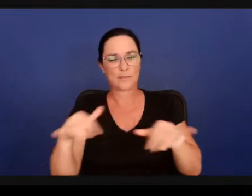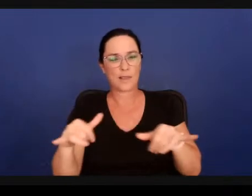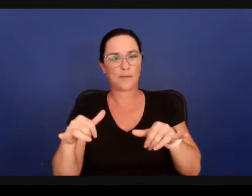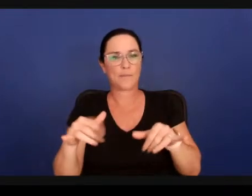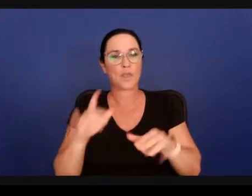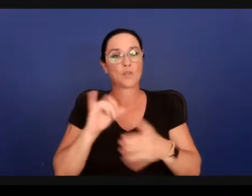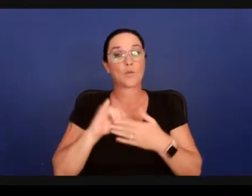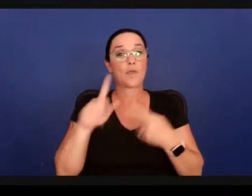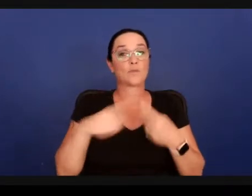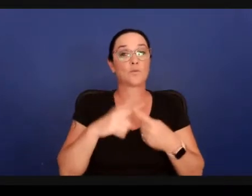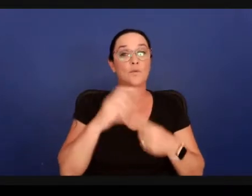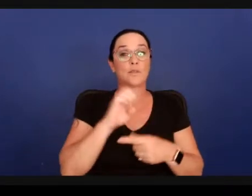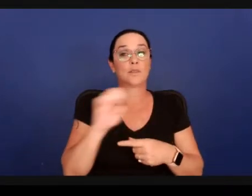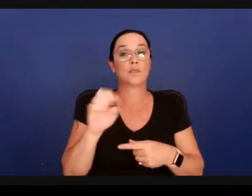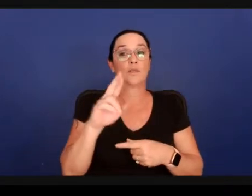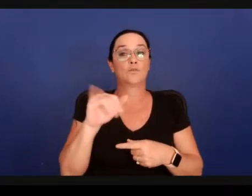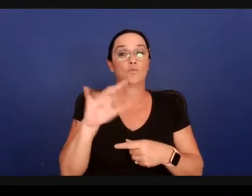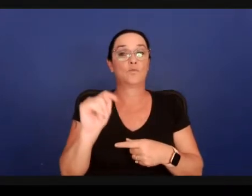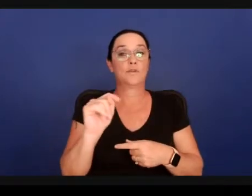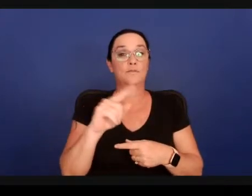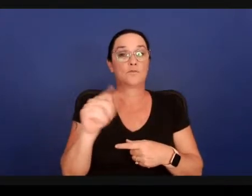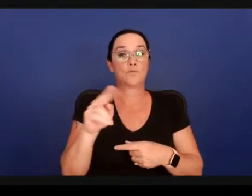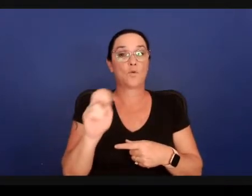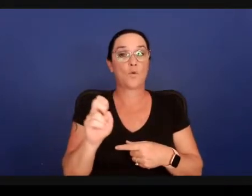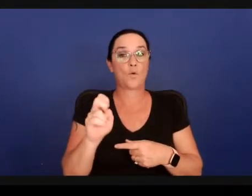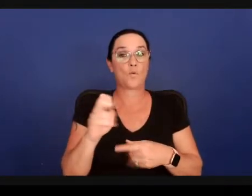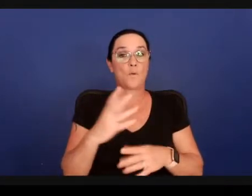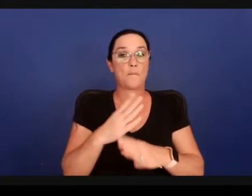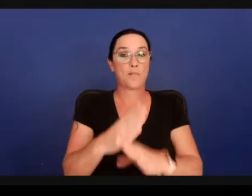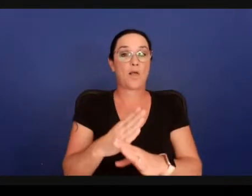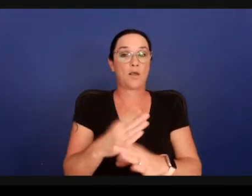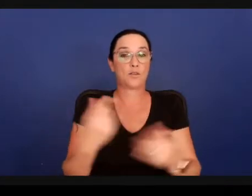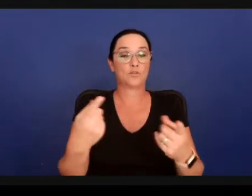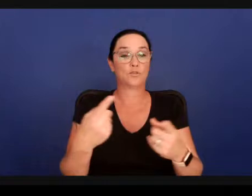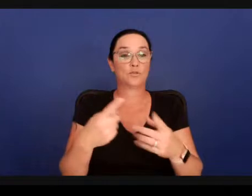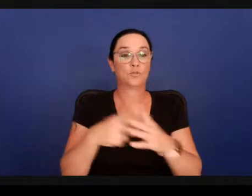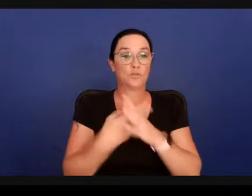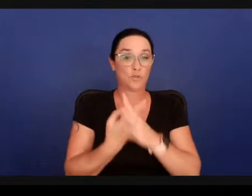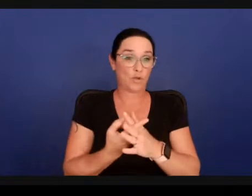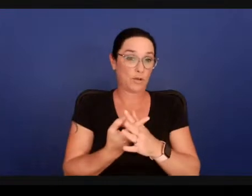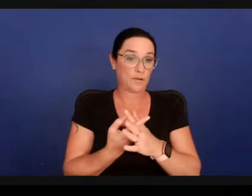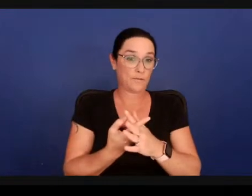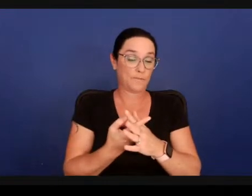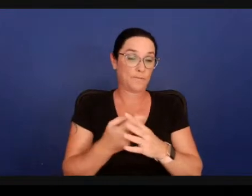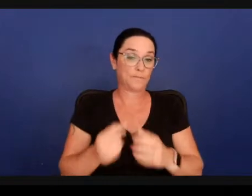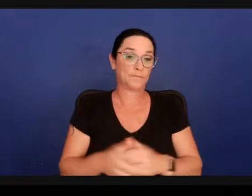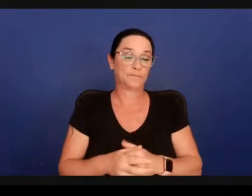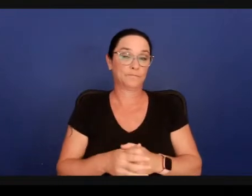Zone blockage began, or was effective.